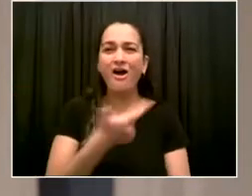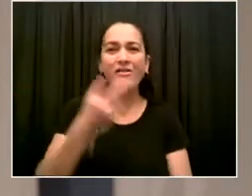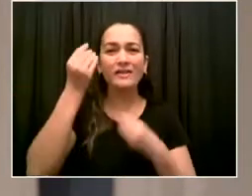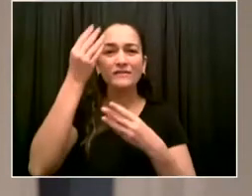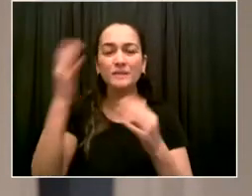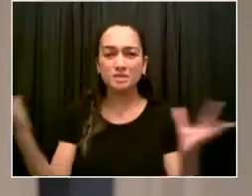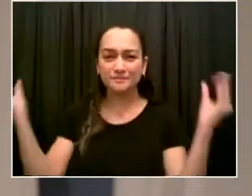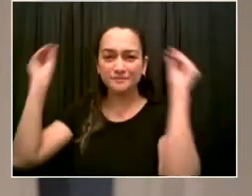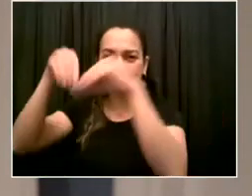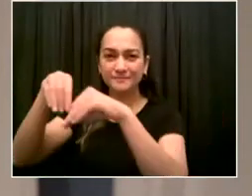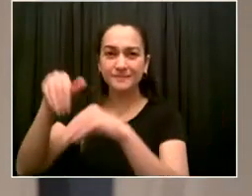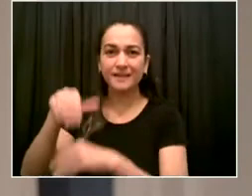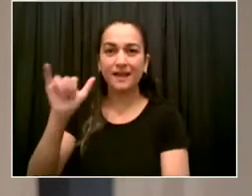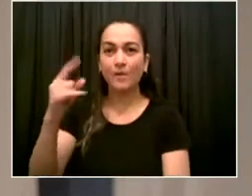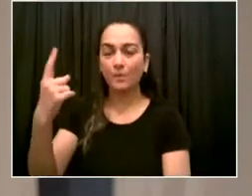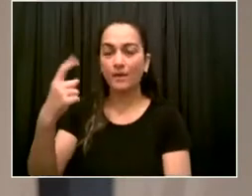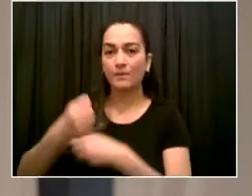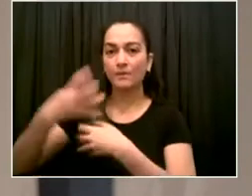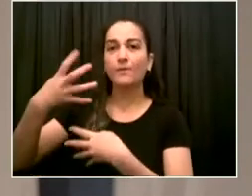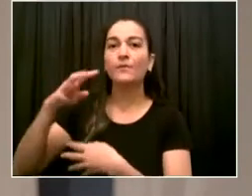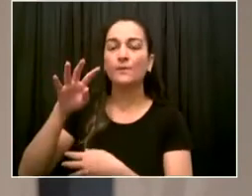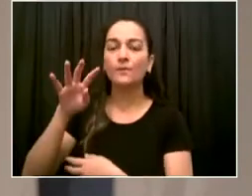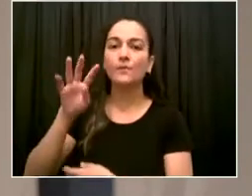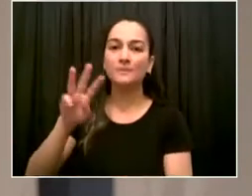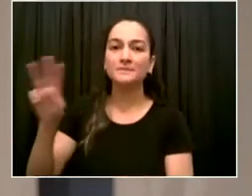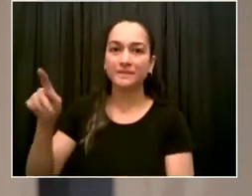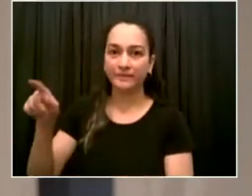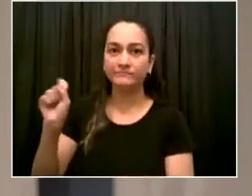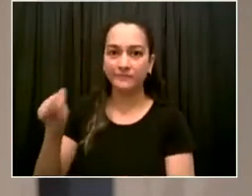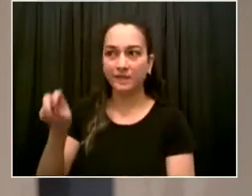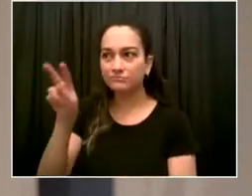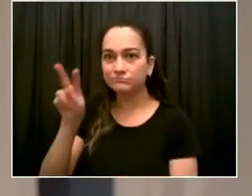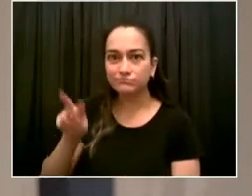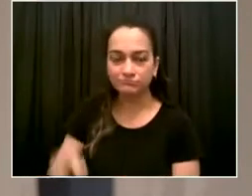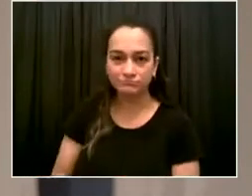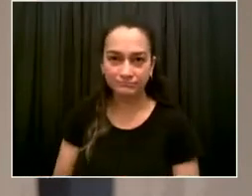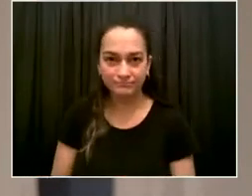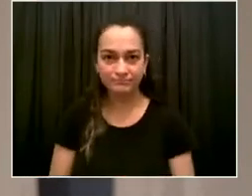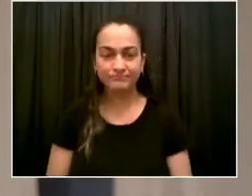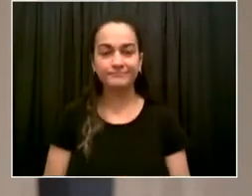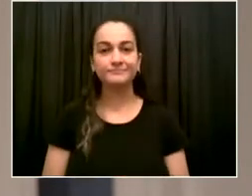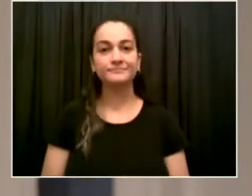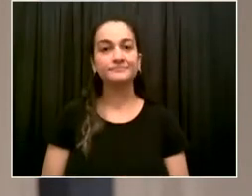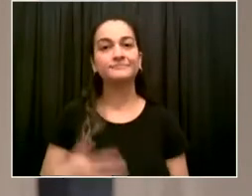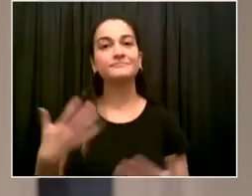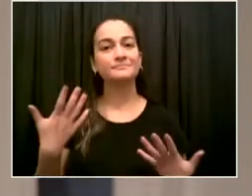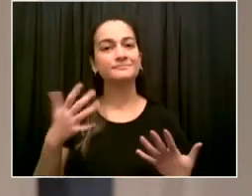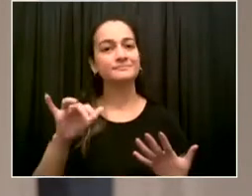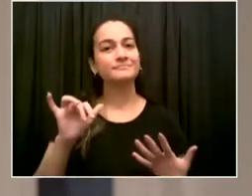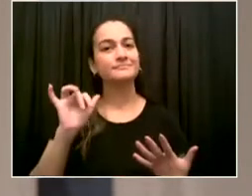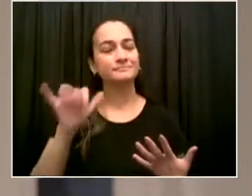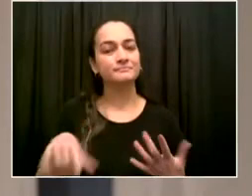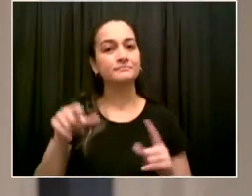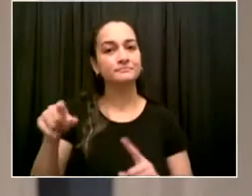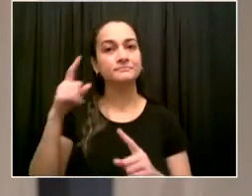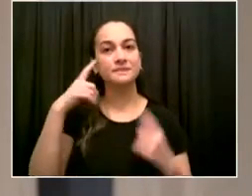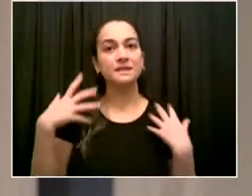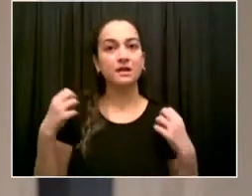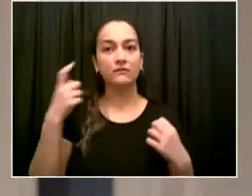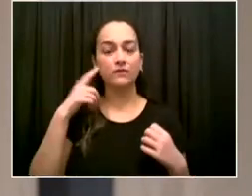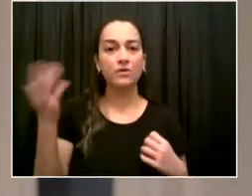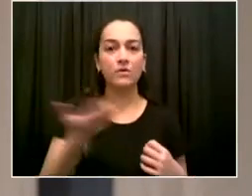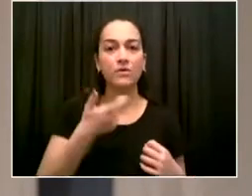program, service, and resource available through it, we keep building on the promise that we made years ago. Your